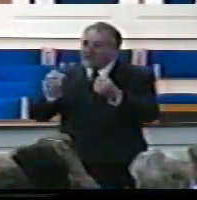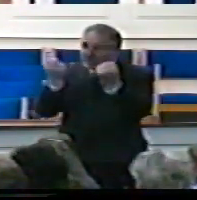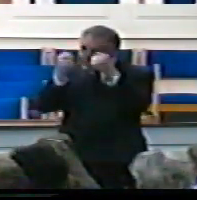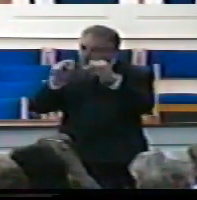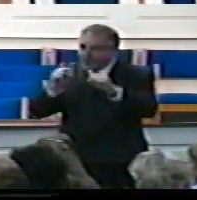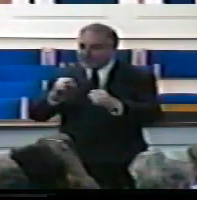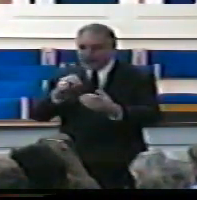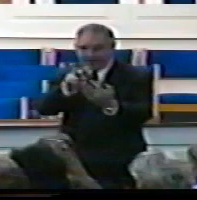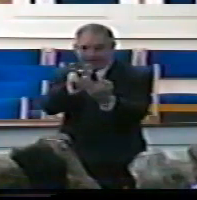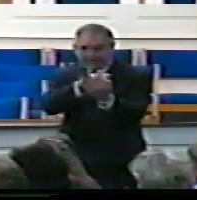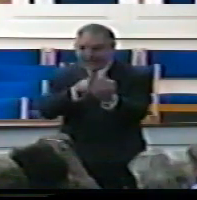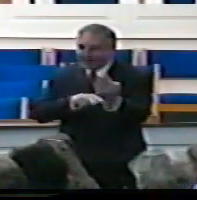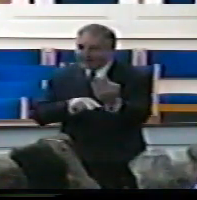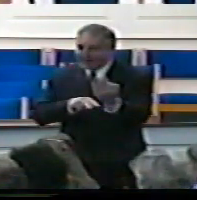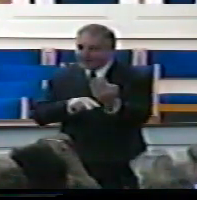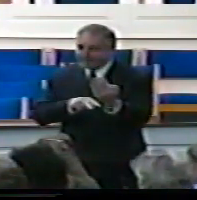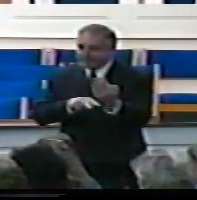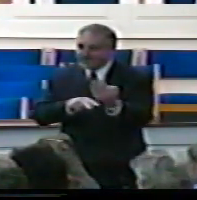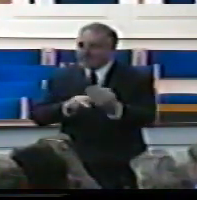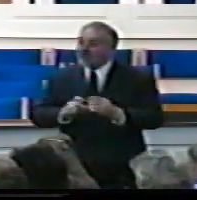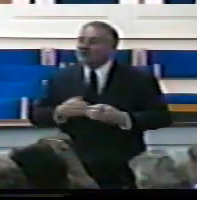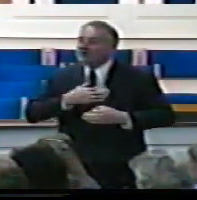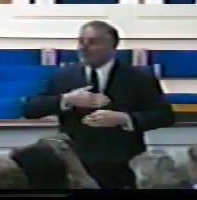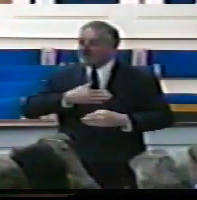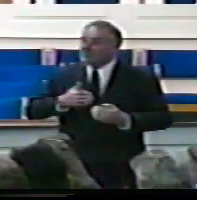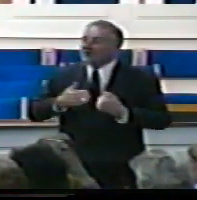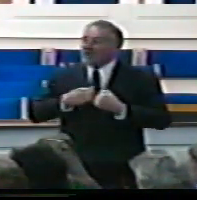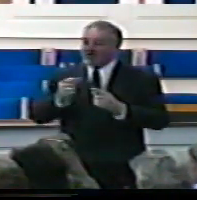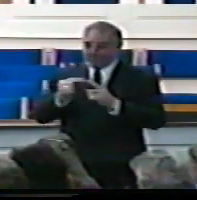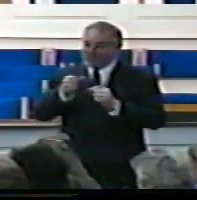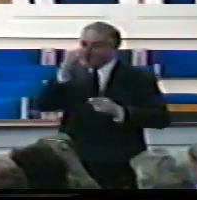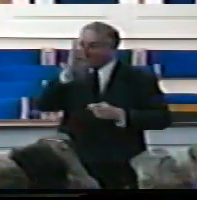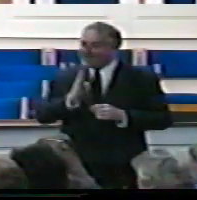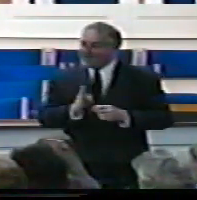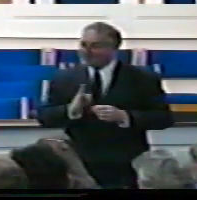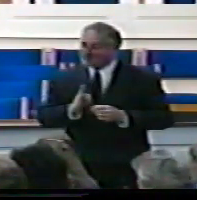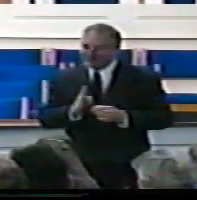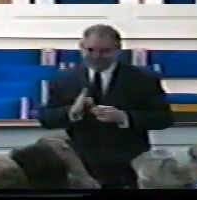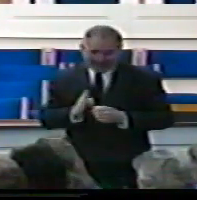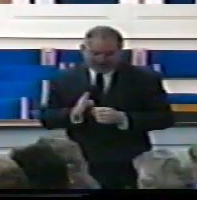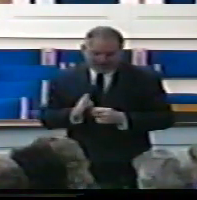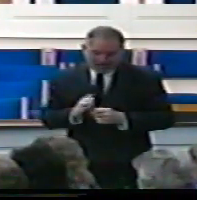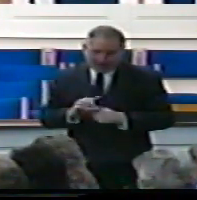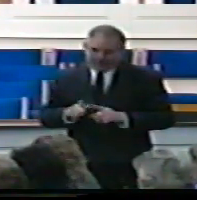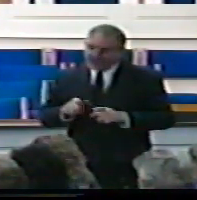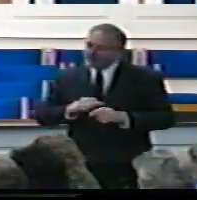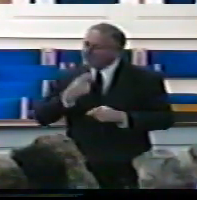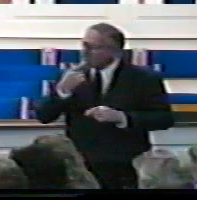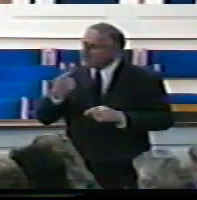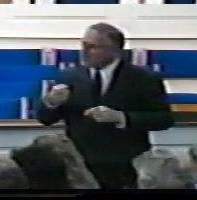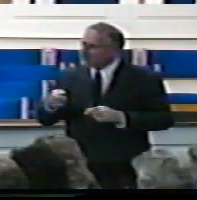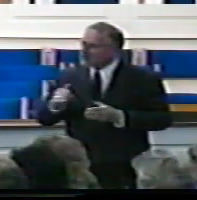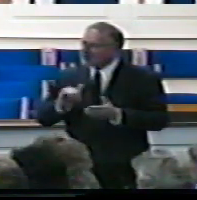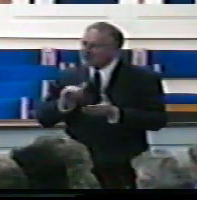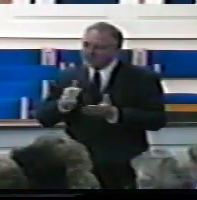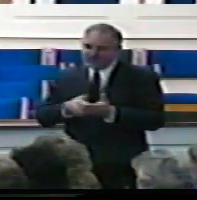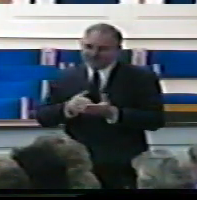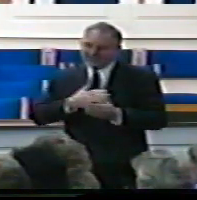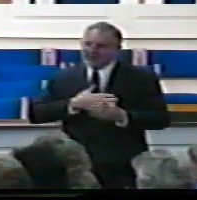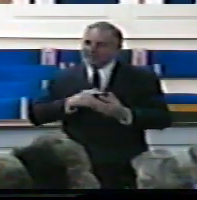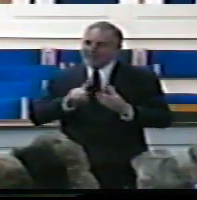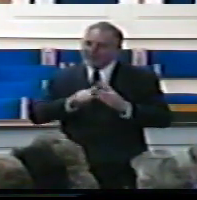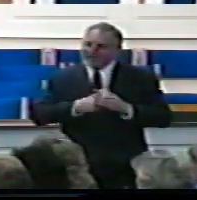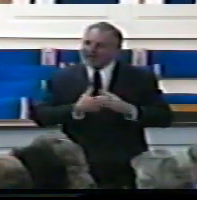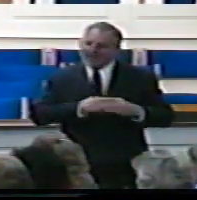to have the Word of God given to us. And I'm just telling you, this is my source of strength, ladies and